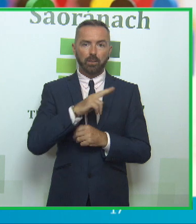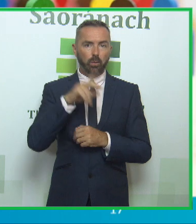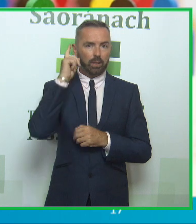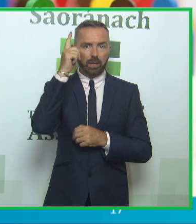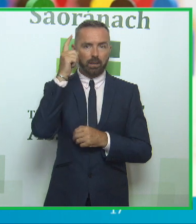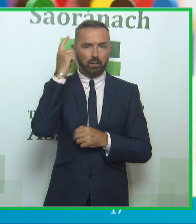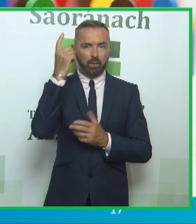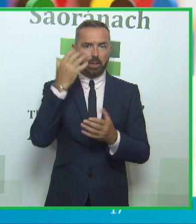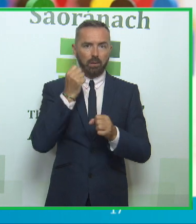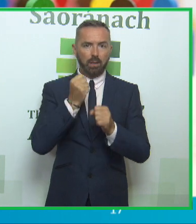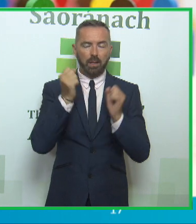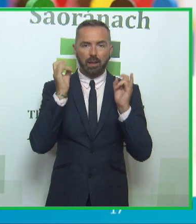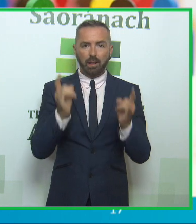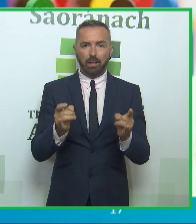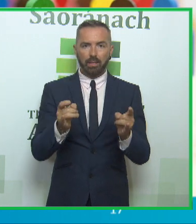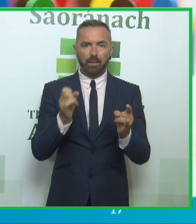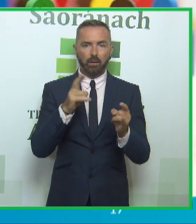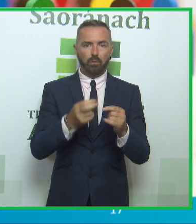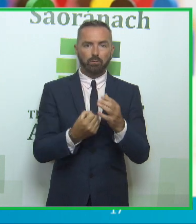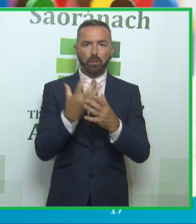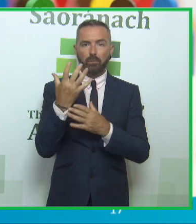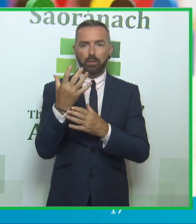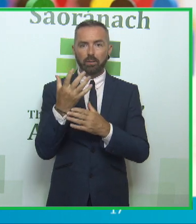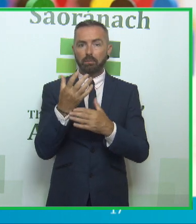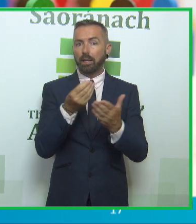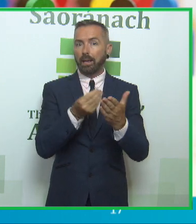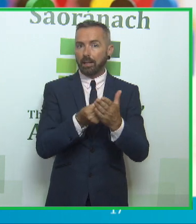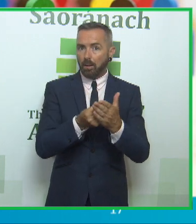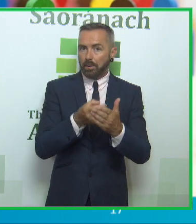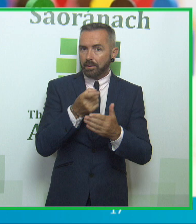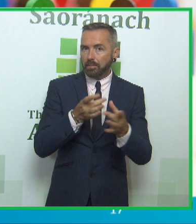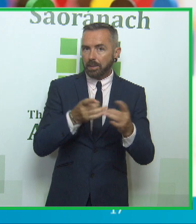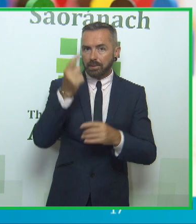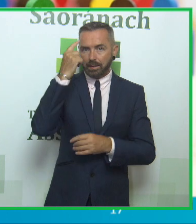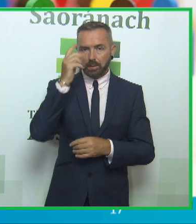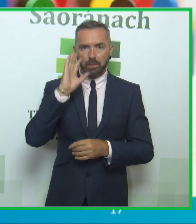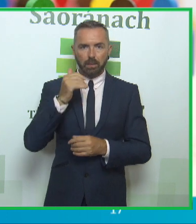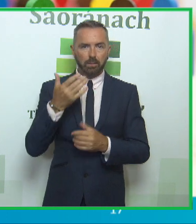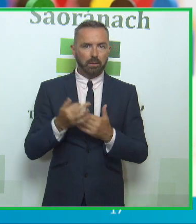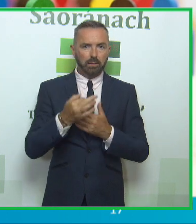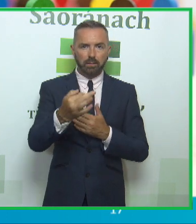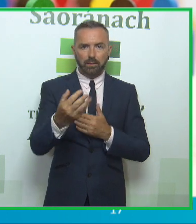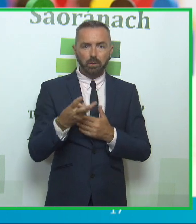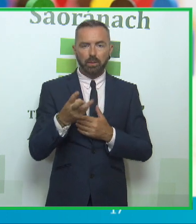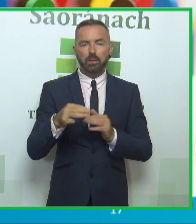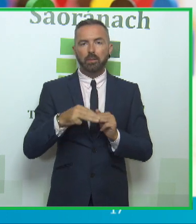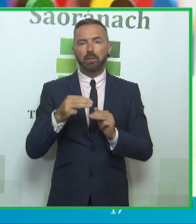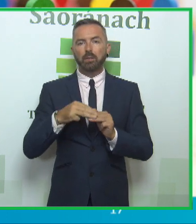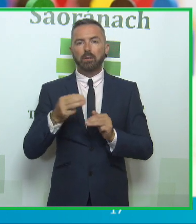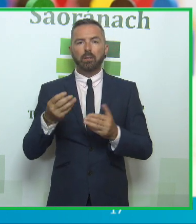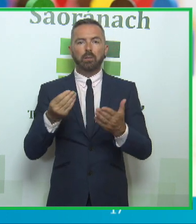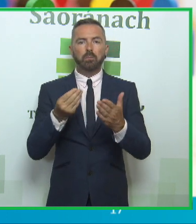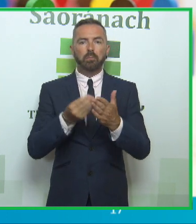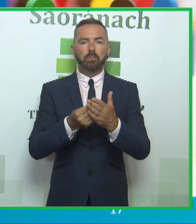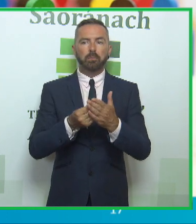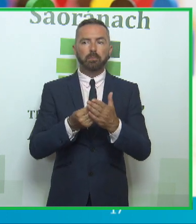care about recovery, economically this makes sense because in the long run, you will get way more bang for your buck